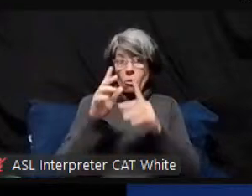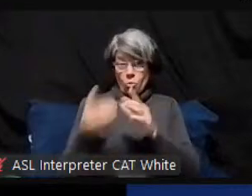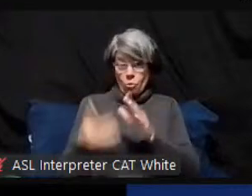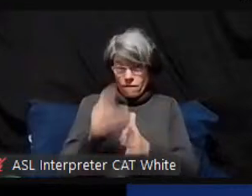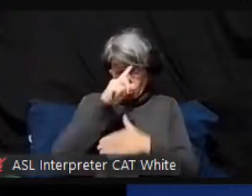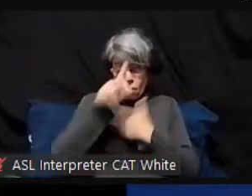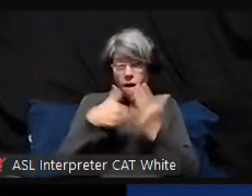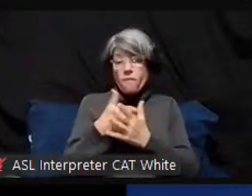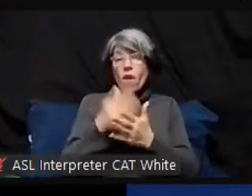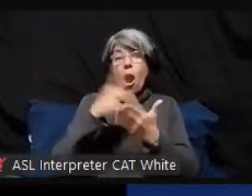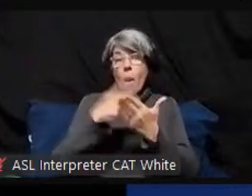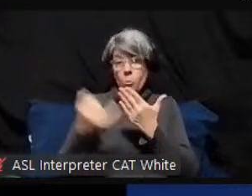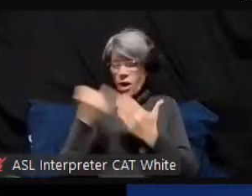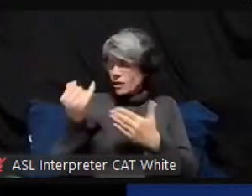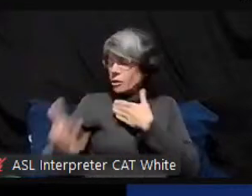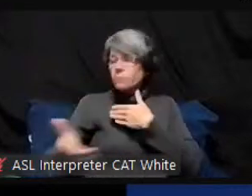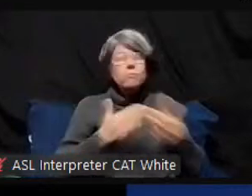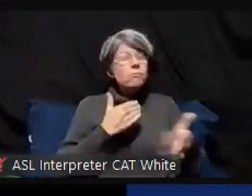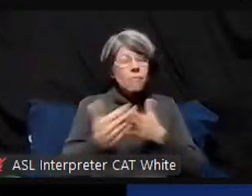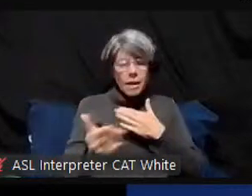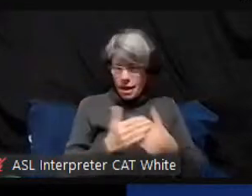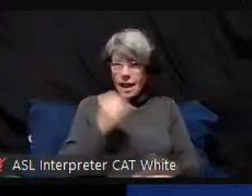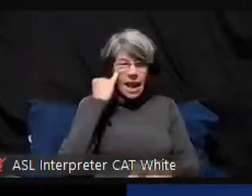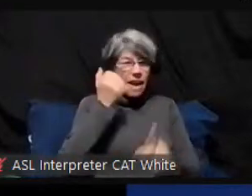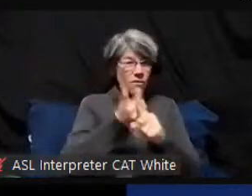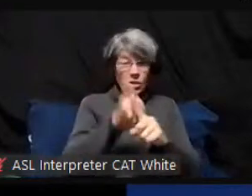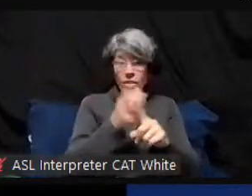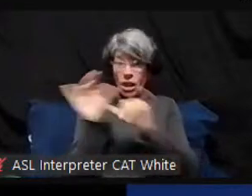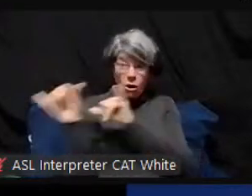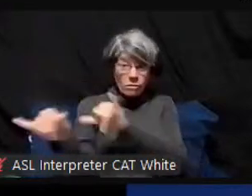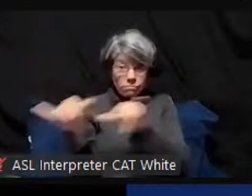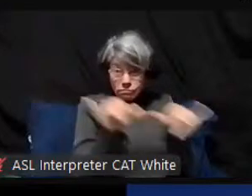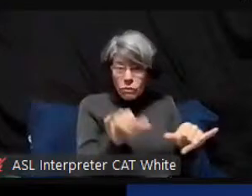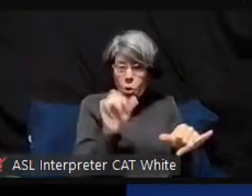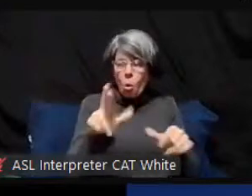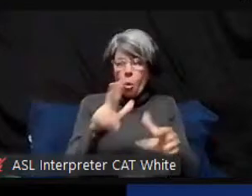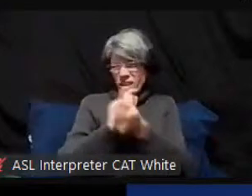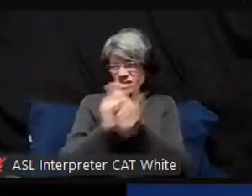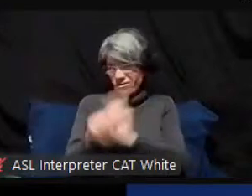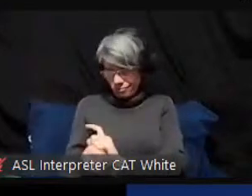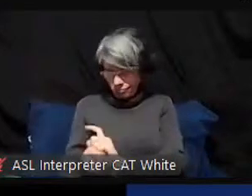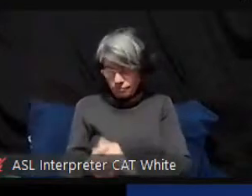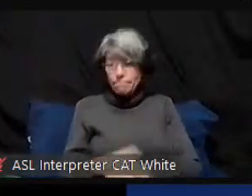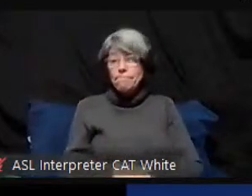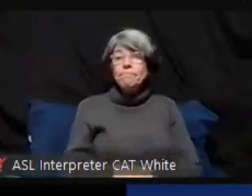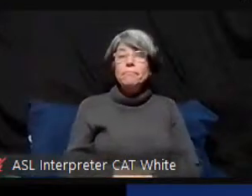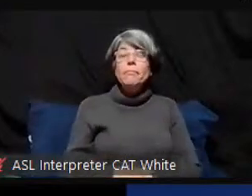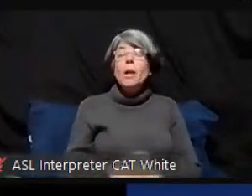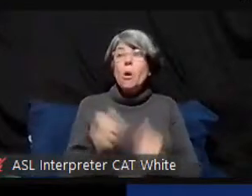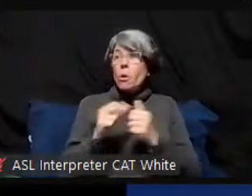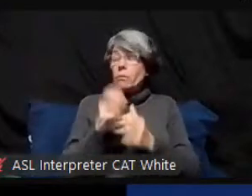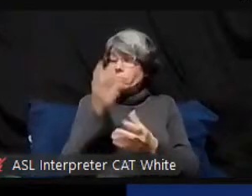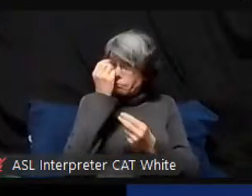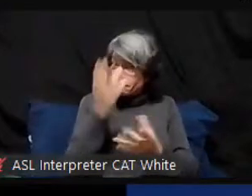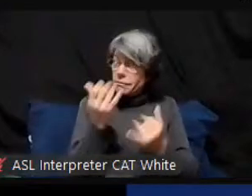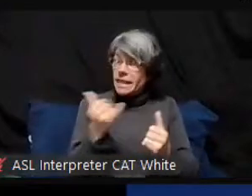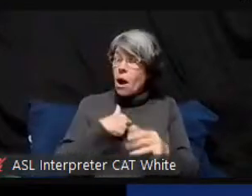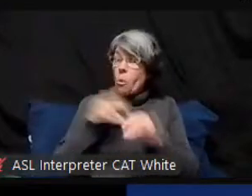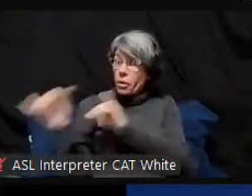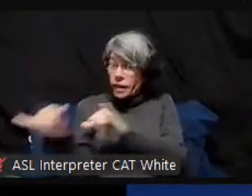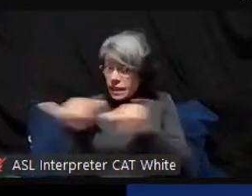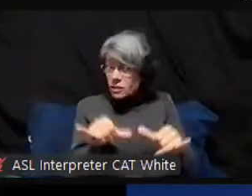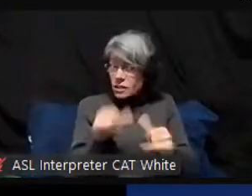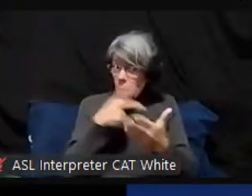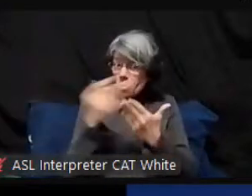recovery projects, irrespective of whether they are like for like or non-like for like. With that said, non-like for like